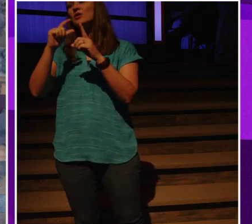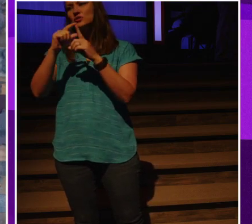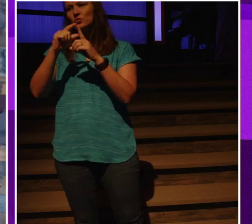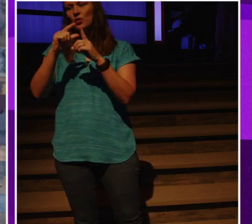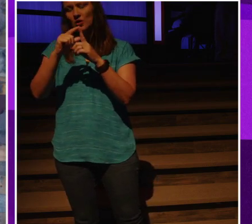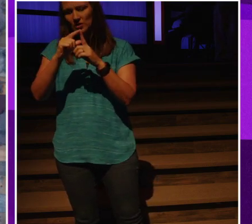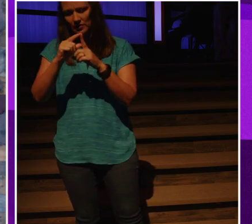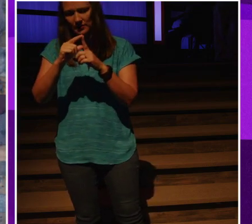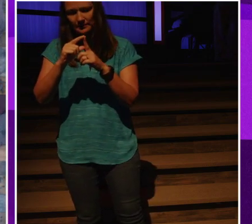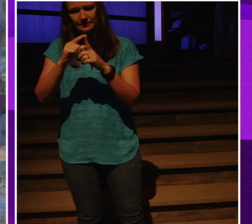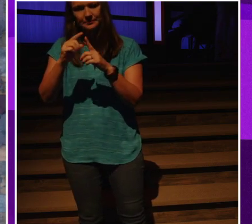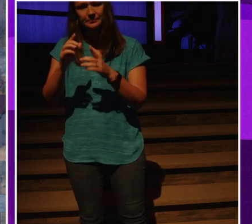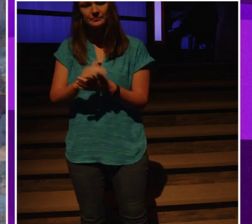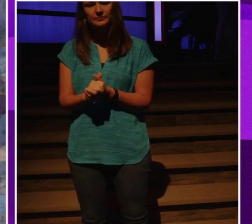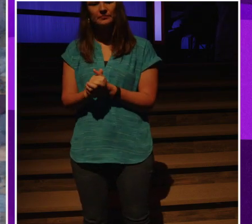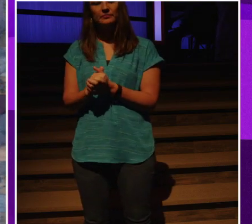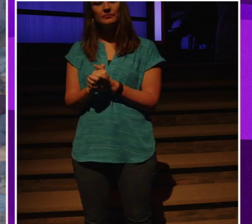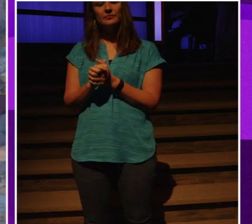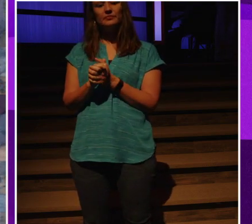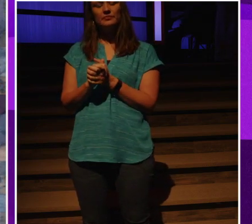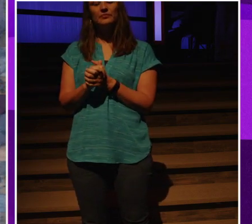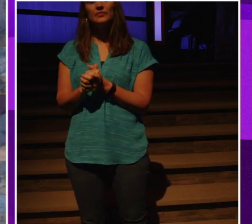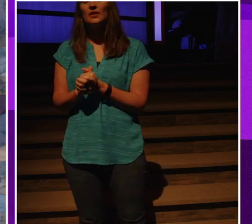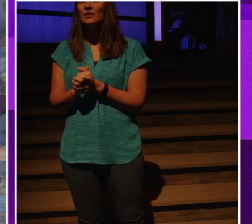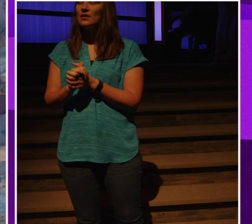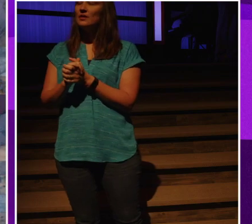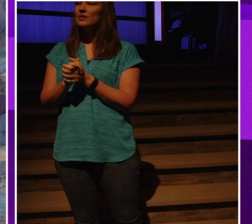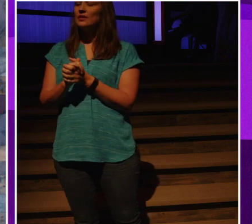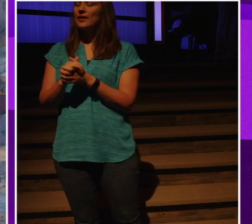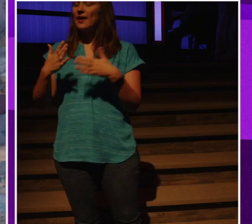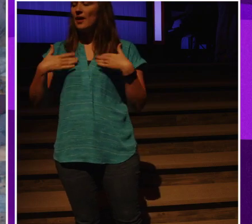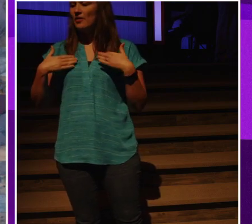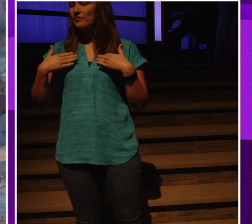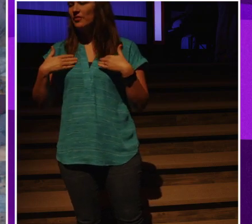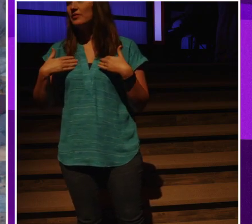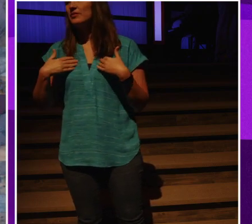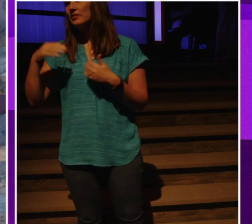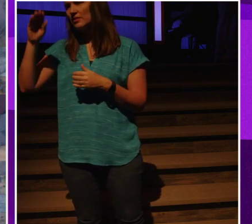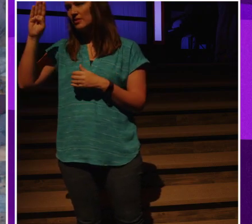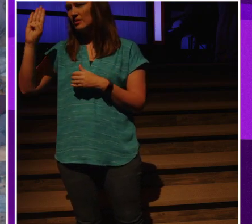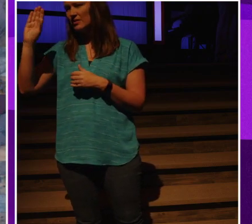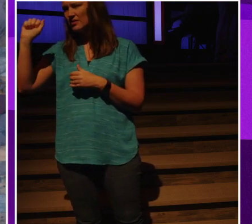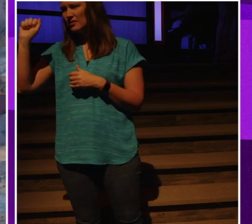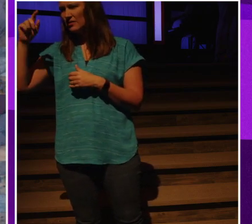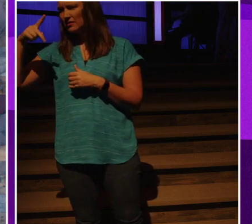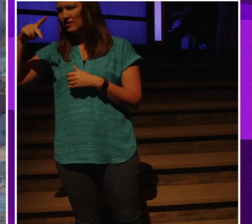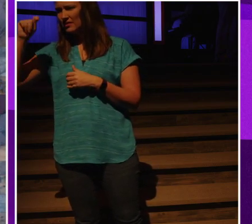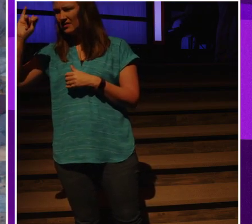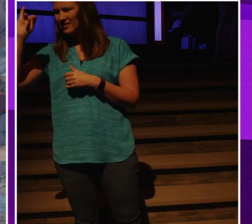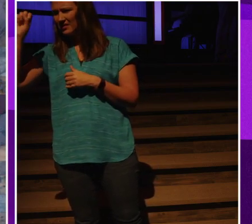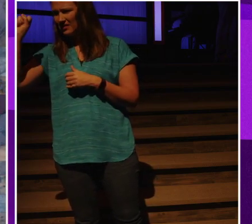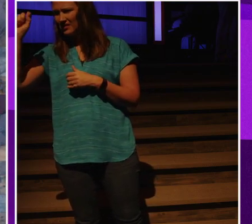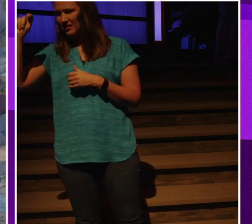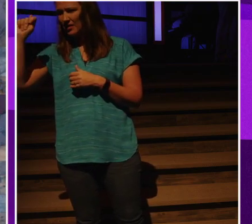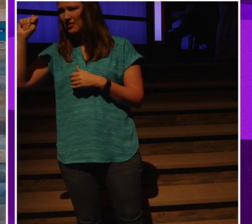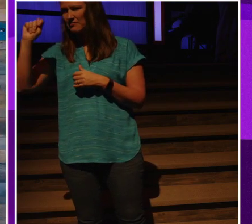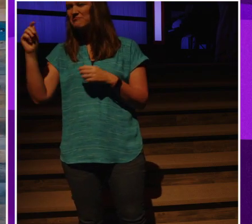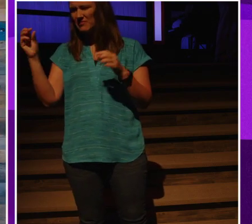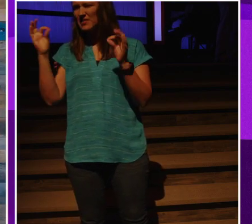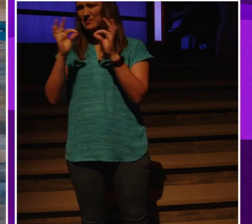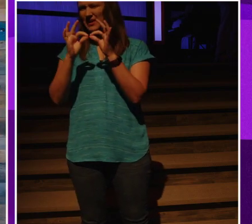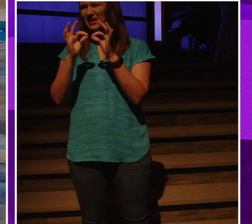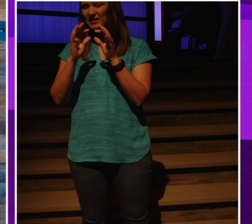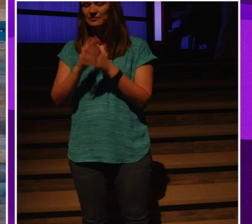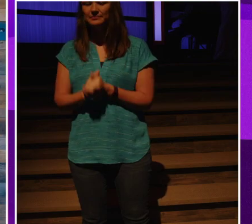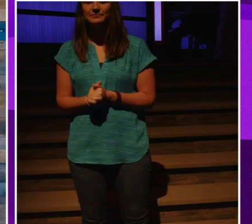Baptist State Convention annual meeting. Be in prayer for them as they represent our church and for the decisions that will be made this week.